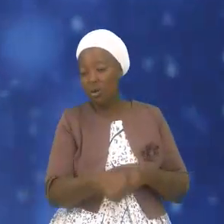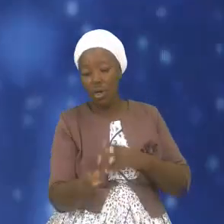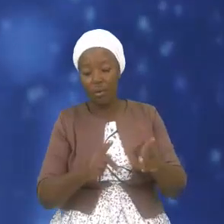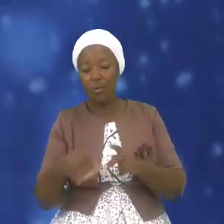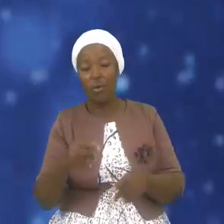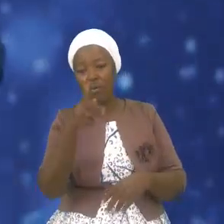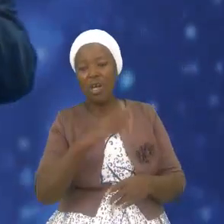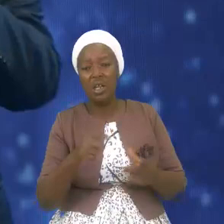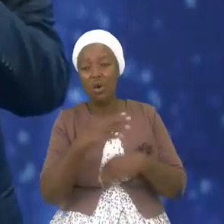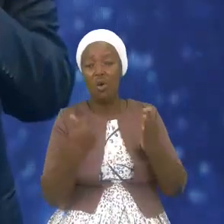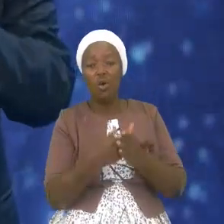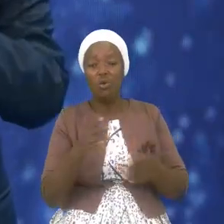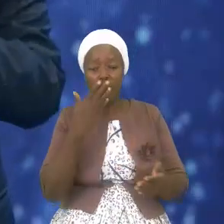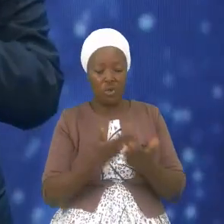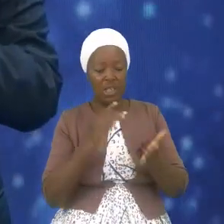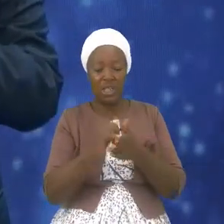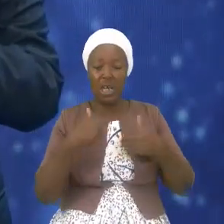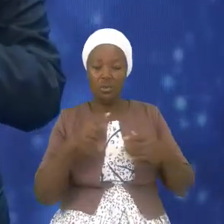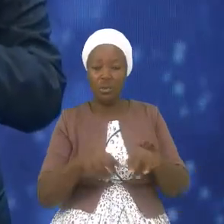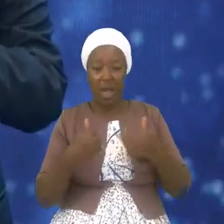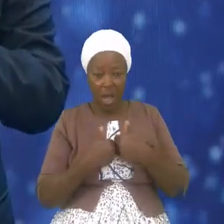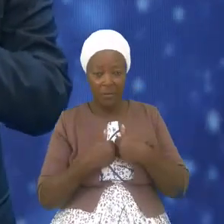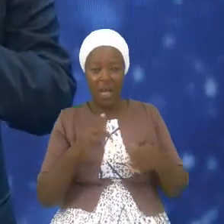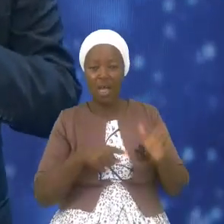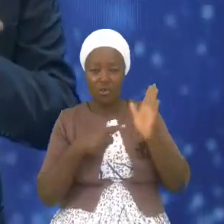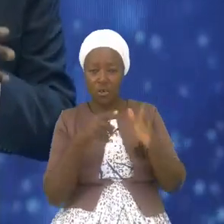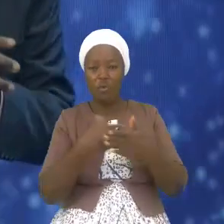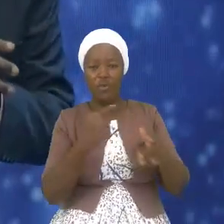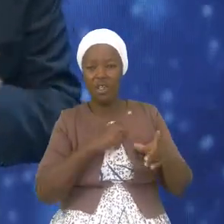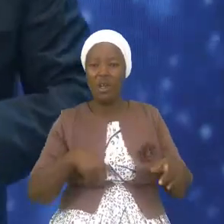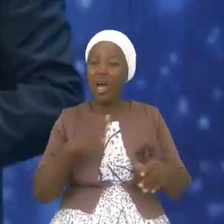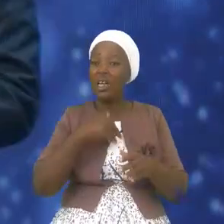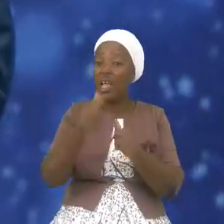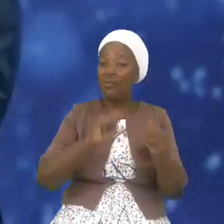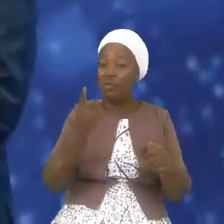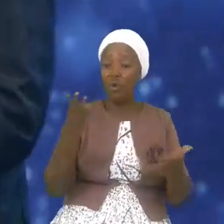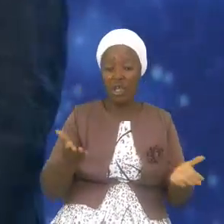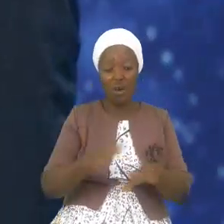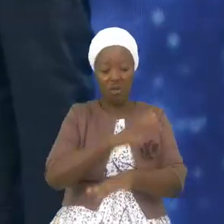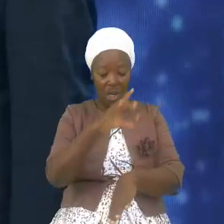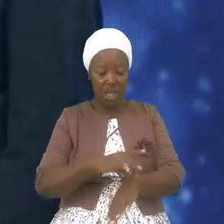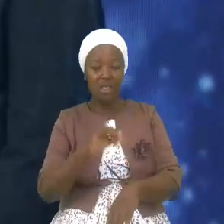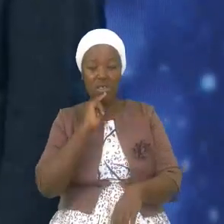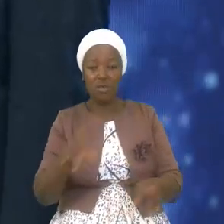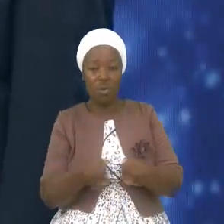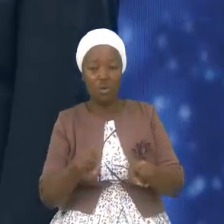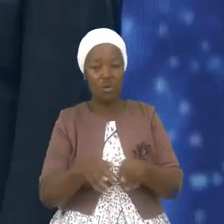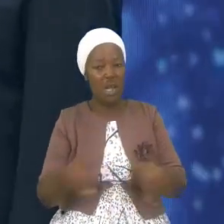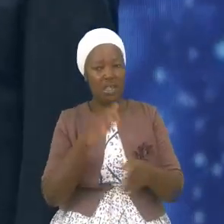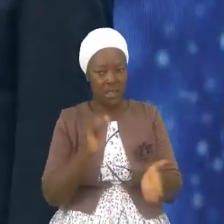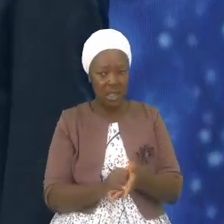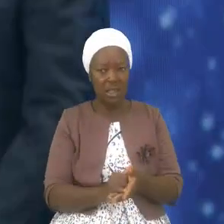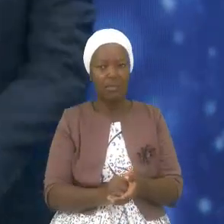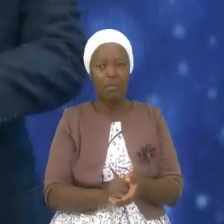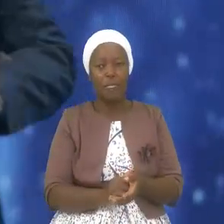everyone on earth is also like that, blind. blind to salvation, blind